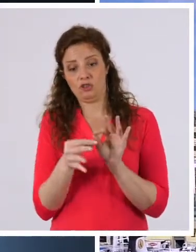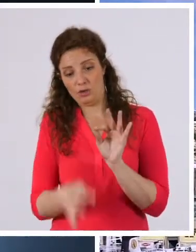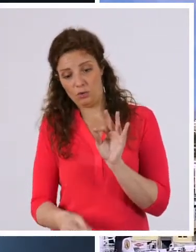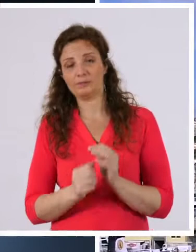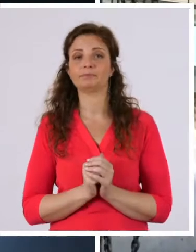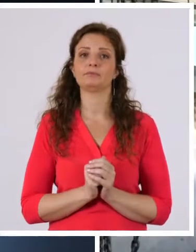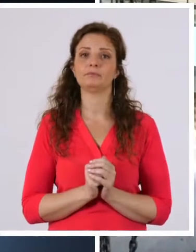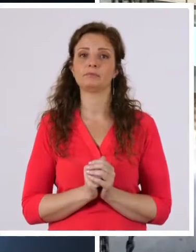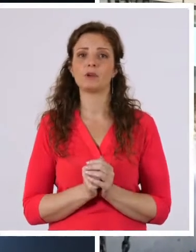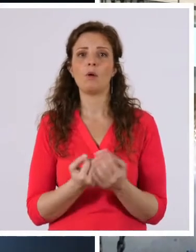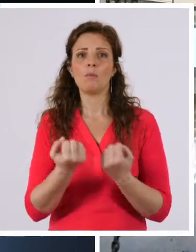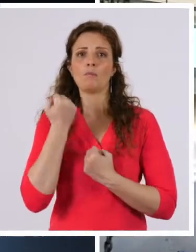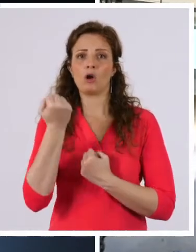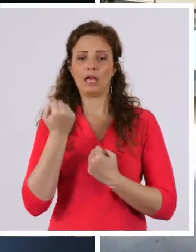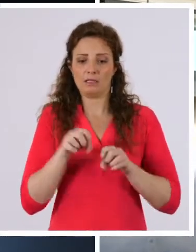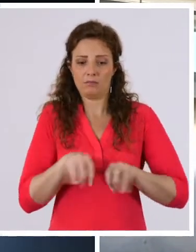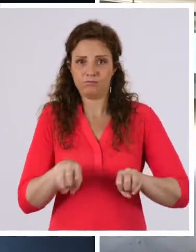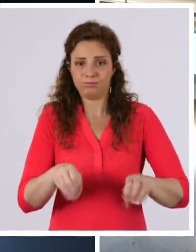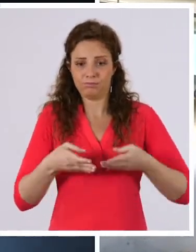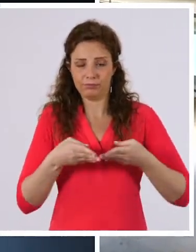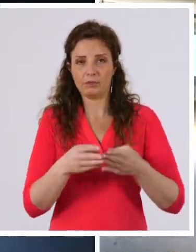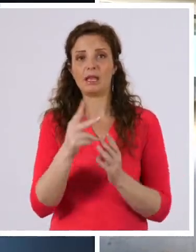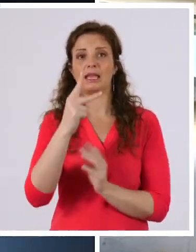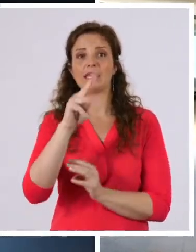5.75 meters. Propulsive power: